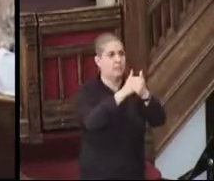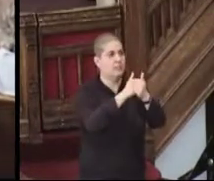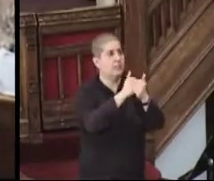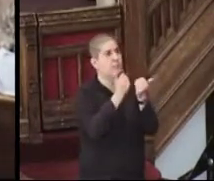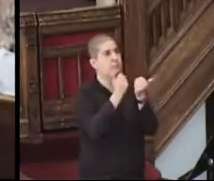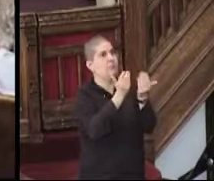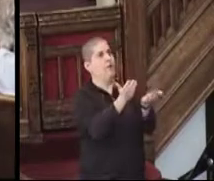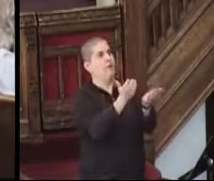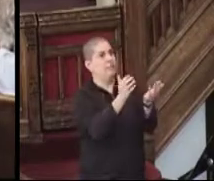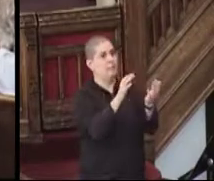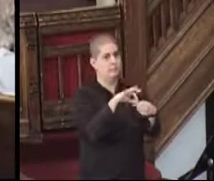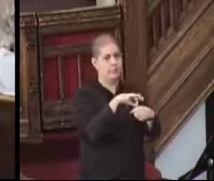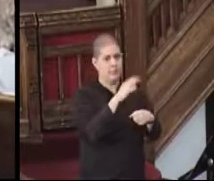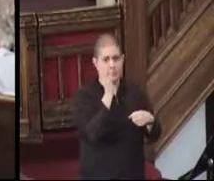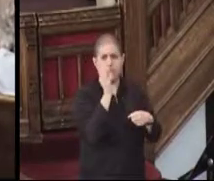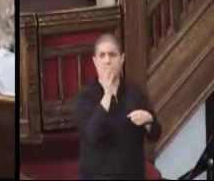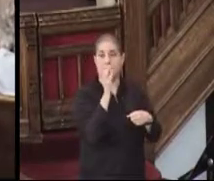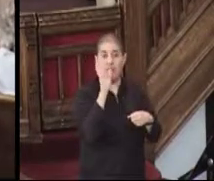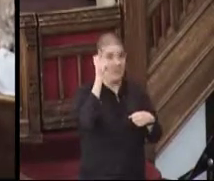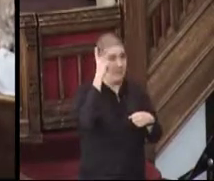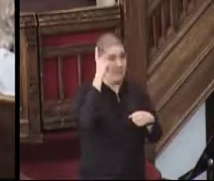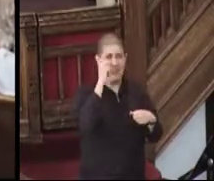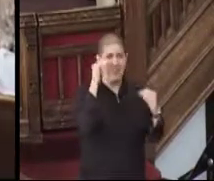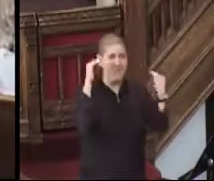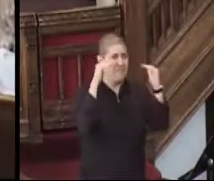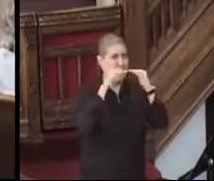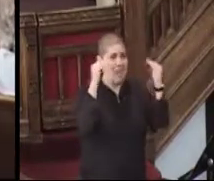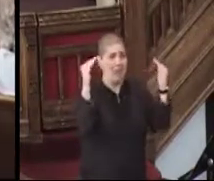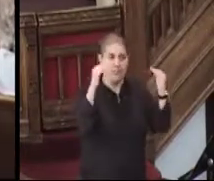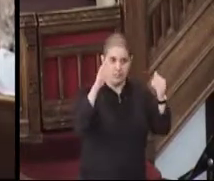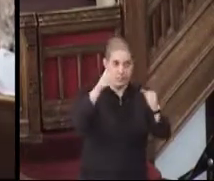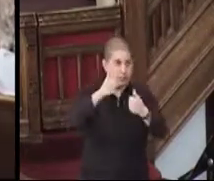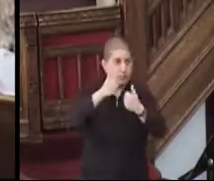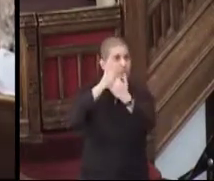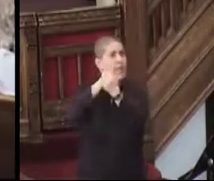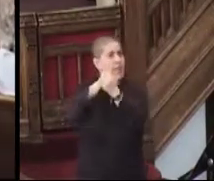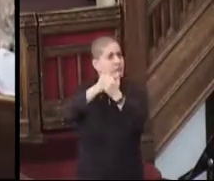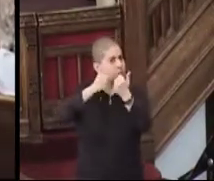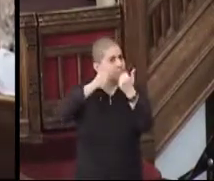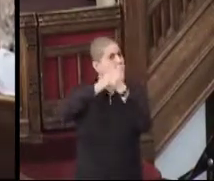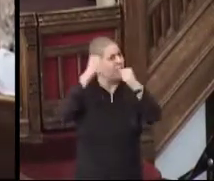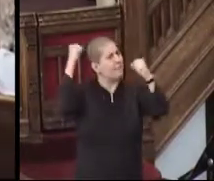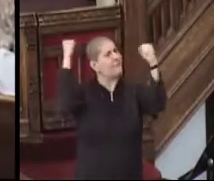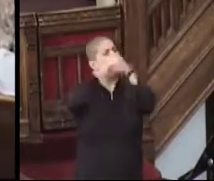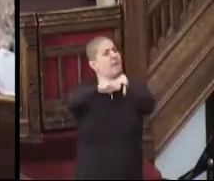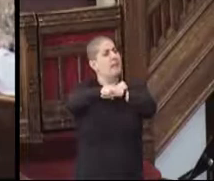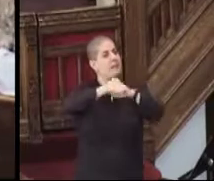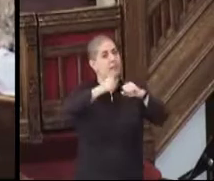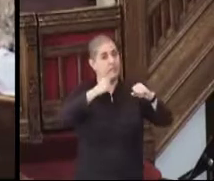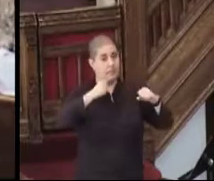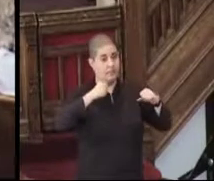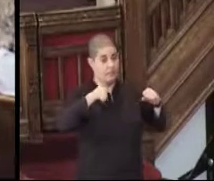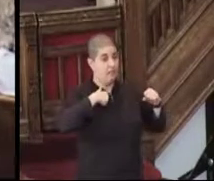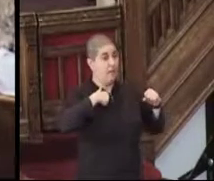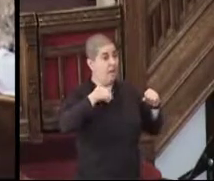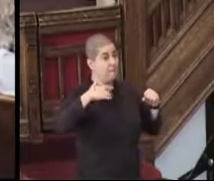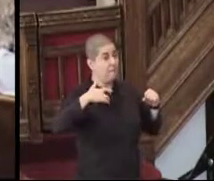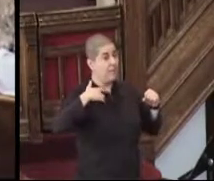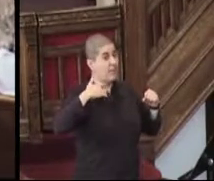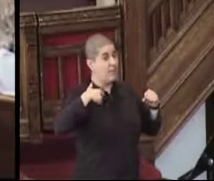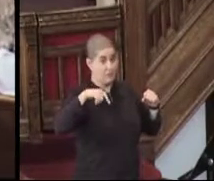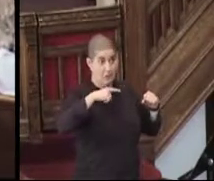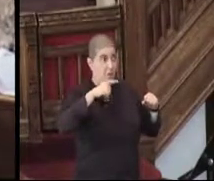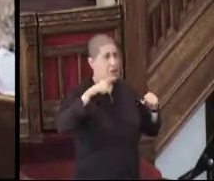spirituality. Challenge the political injustices and equalities of our day. I bet they would do it all over